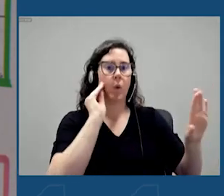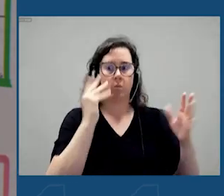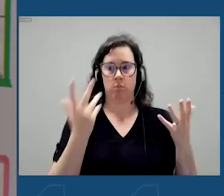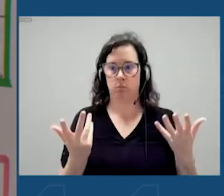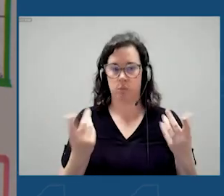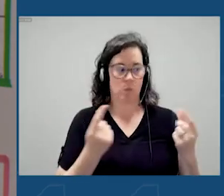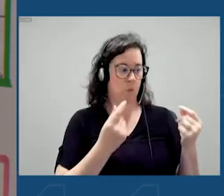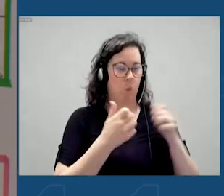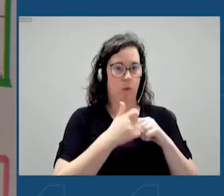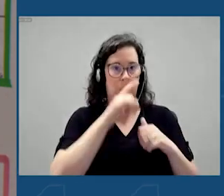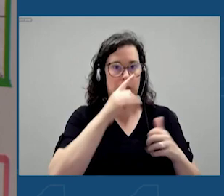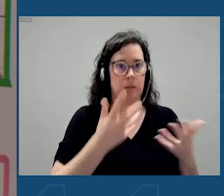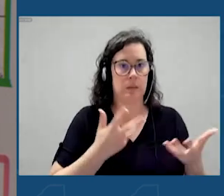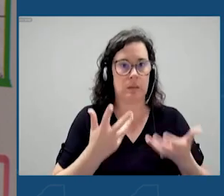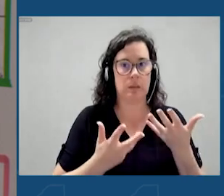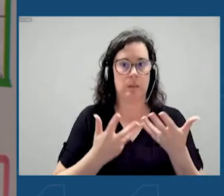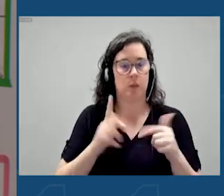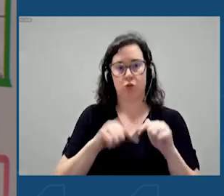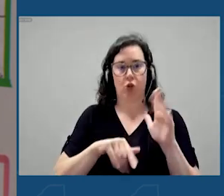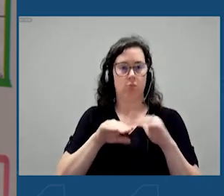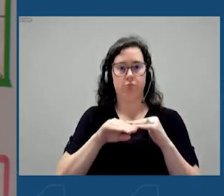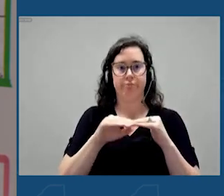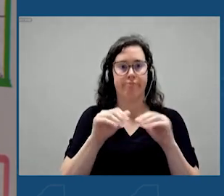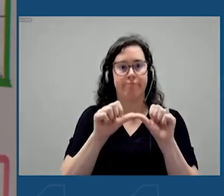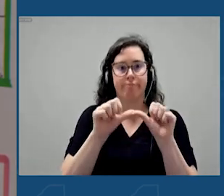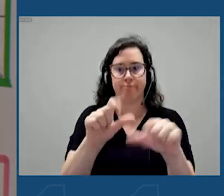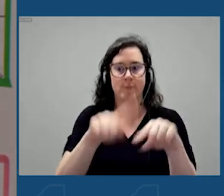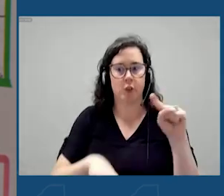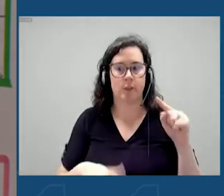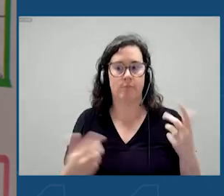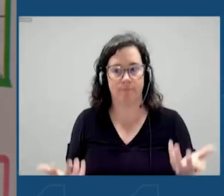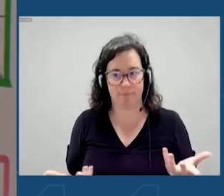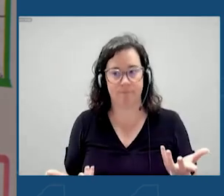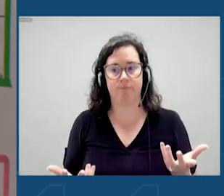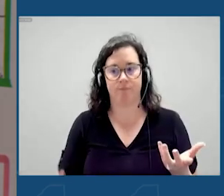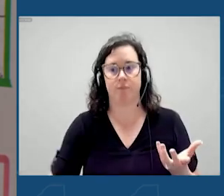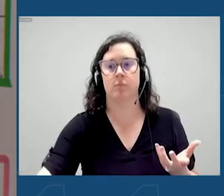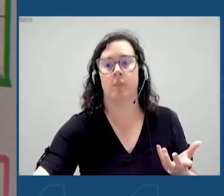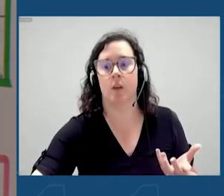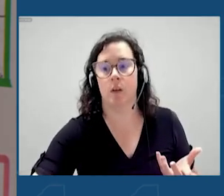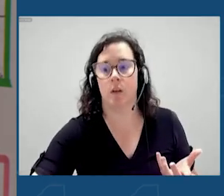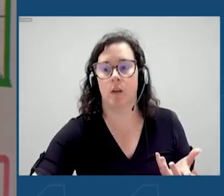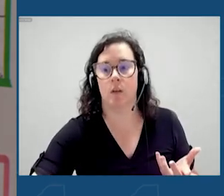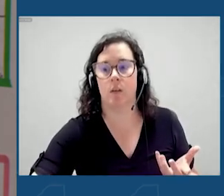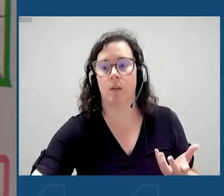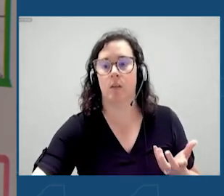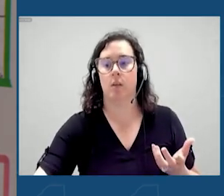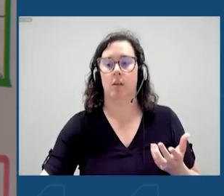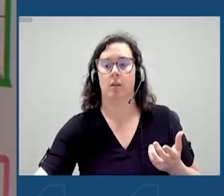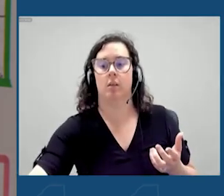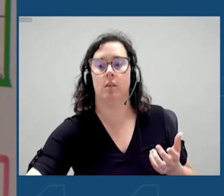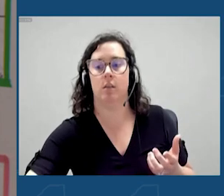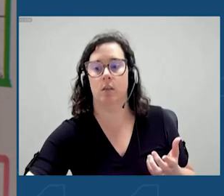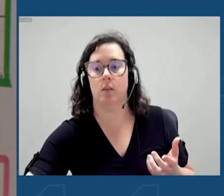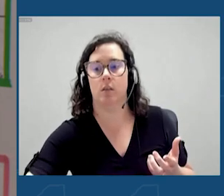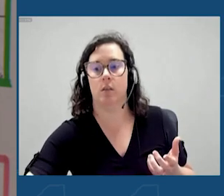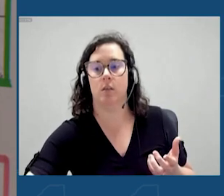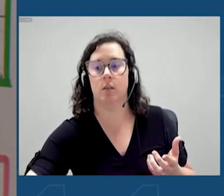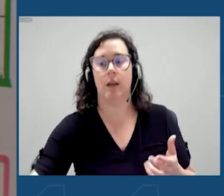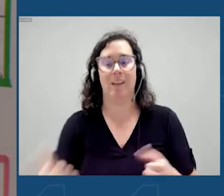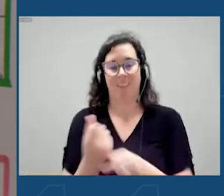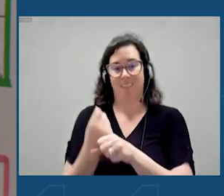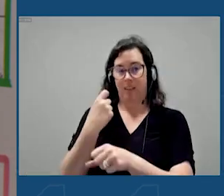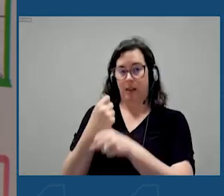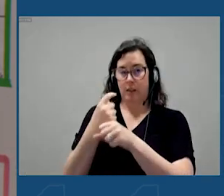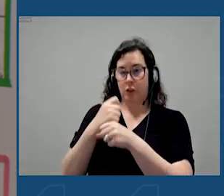was just unsustainable. So last year's budget, as a brand new governor, I said we have to